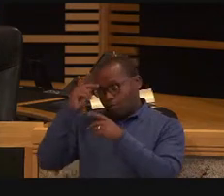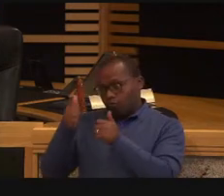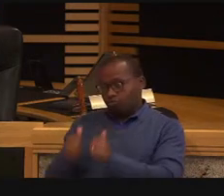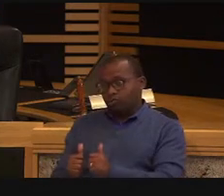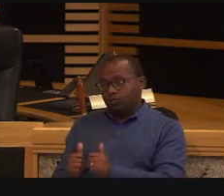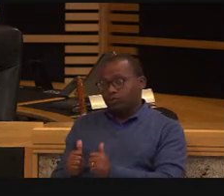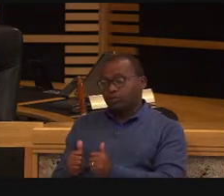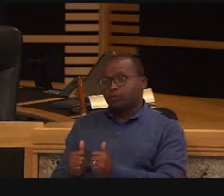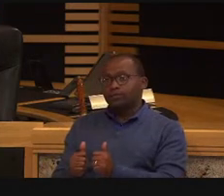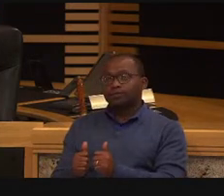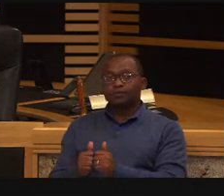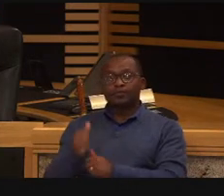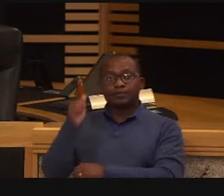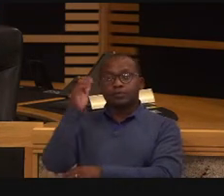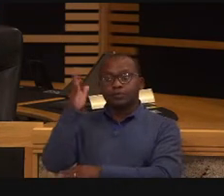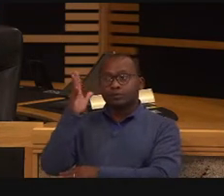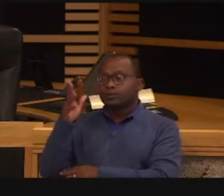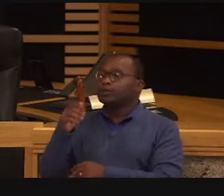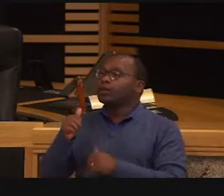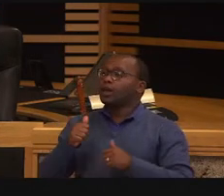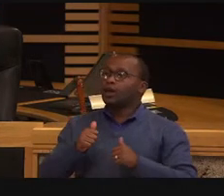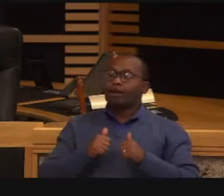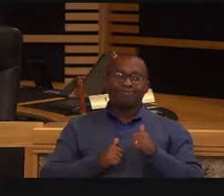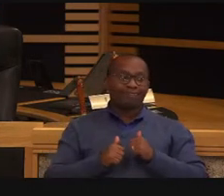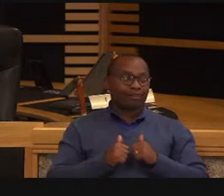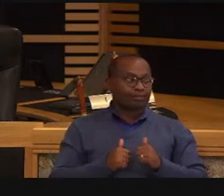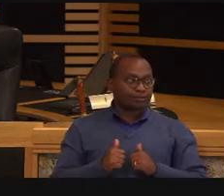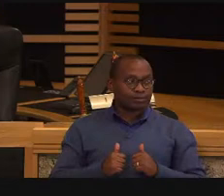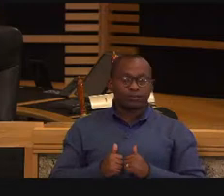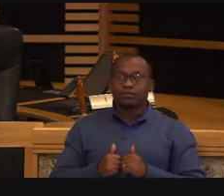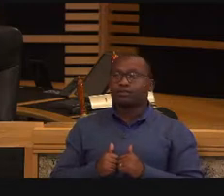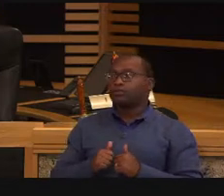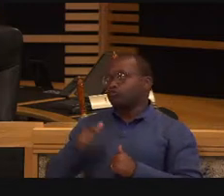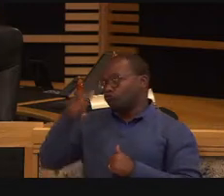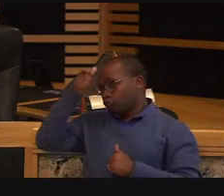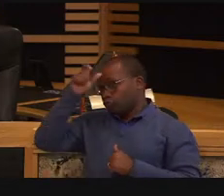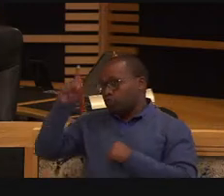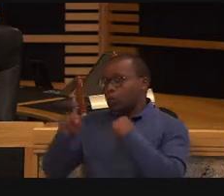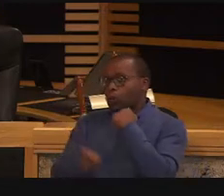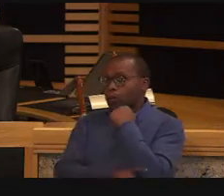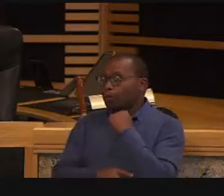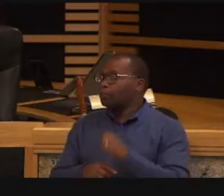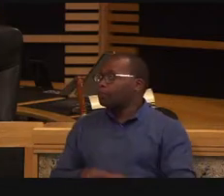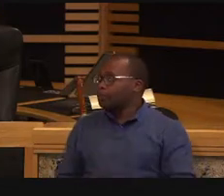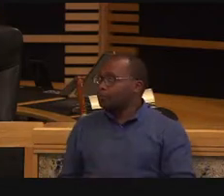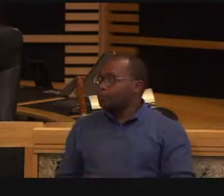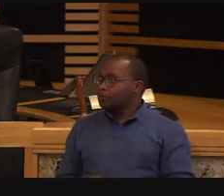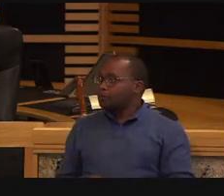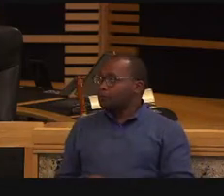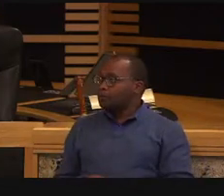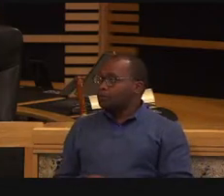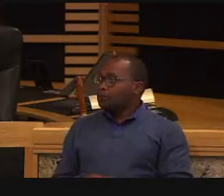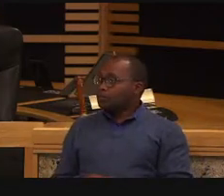Honorable Acting Speaker, the Chief Whip, the Deputy Chief Whip,